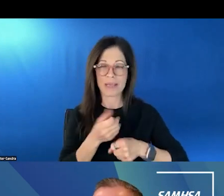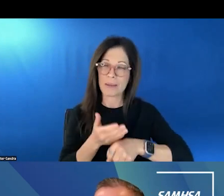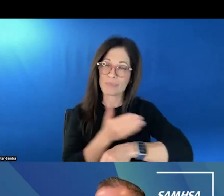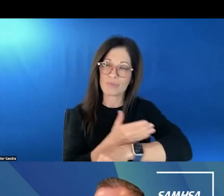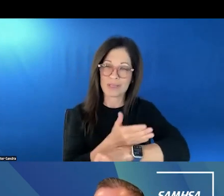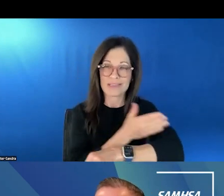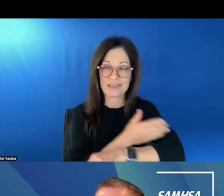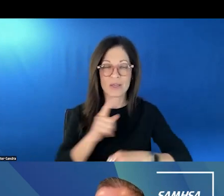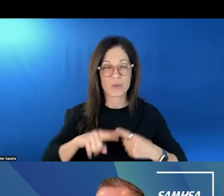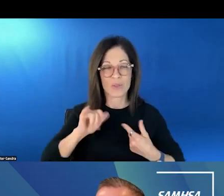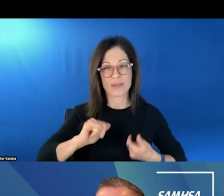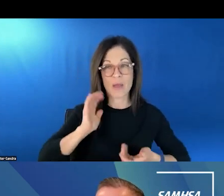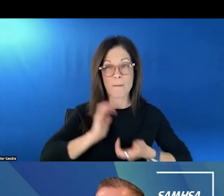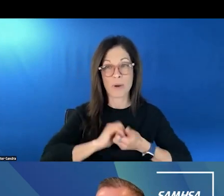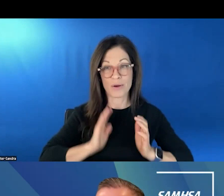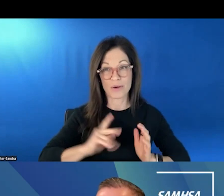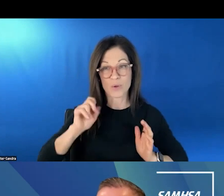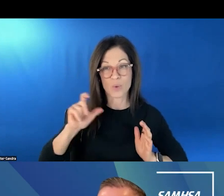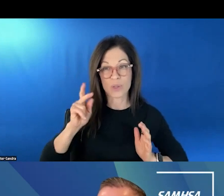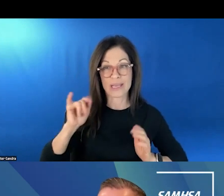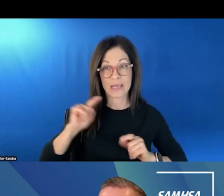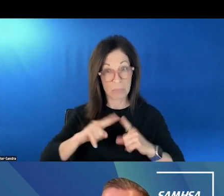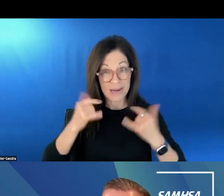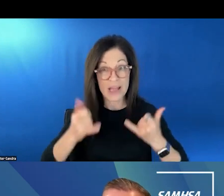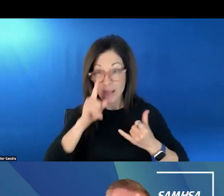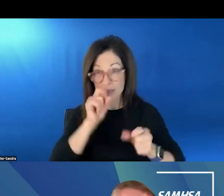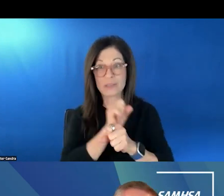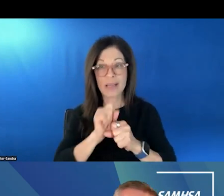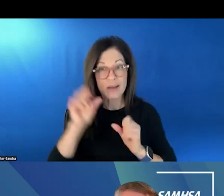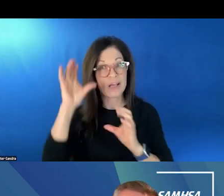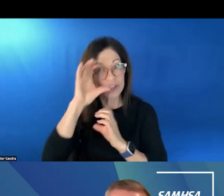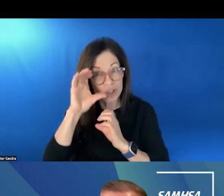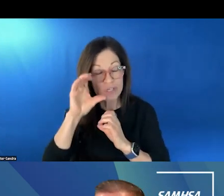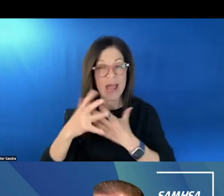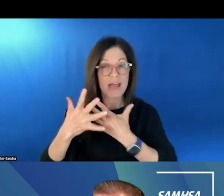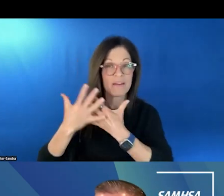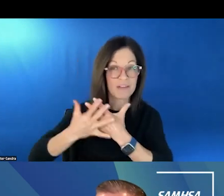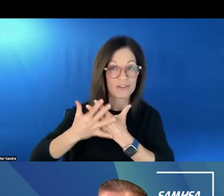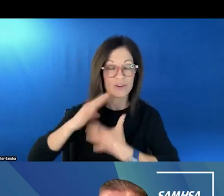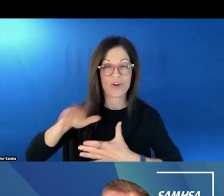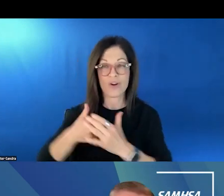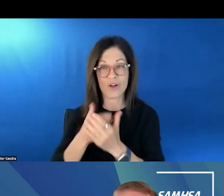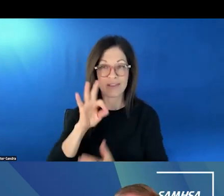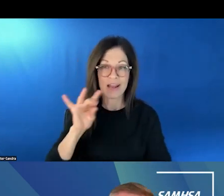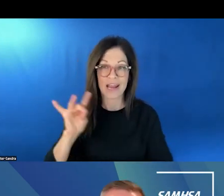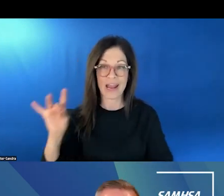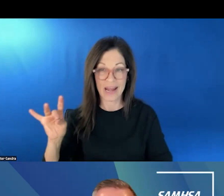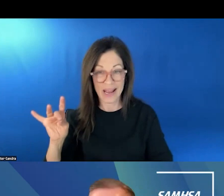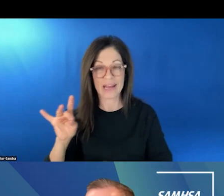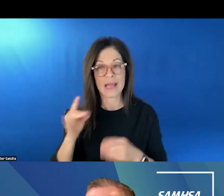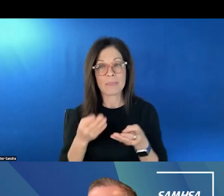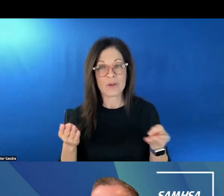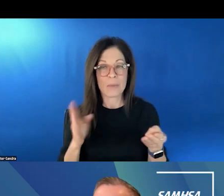to the Partner Toolkit, but now you can actually search and filter all 988 materials by audience,